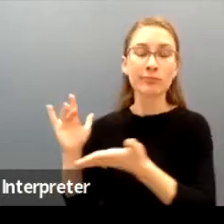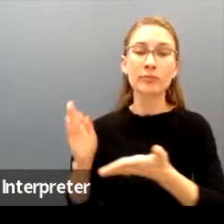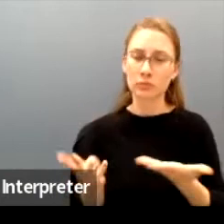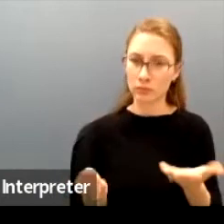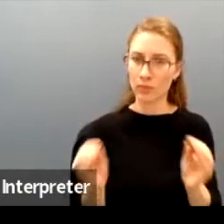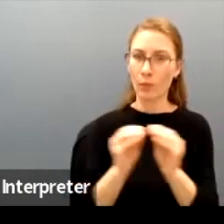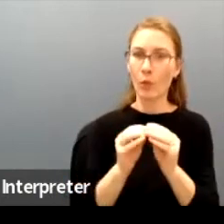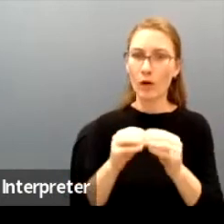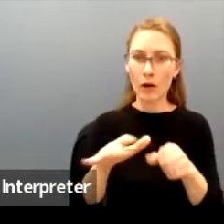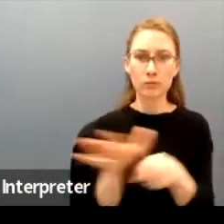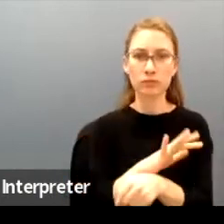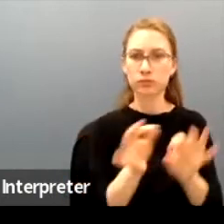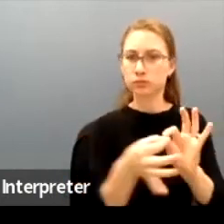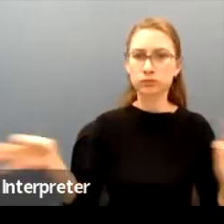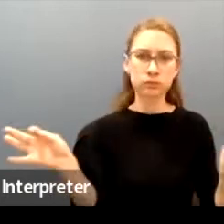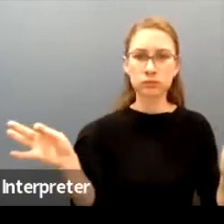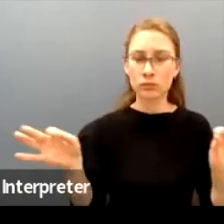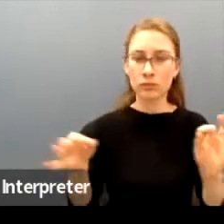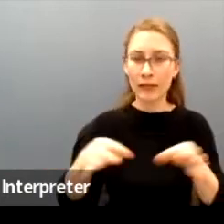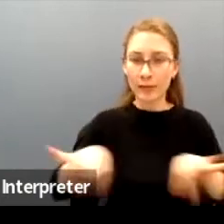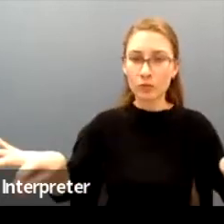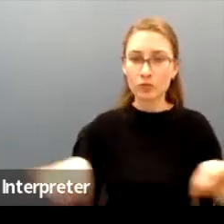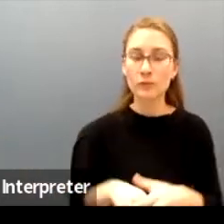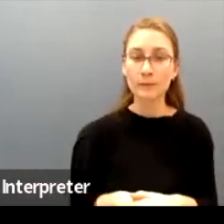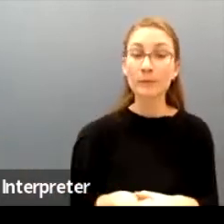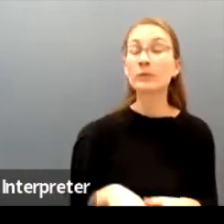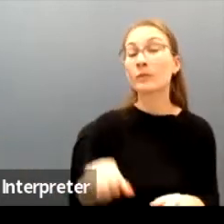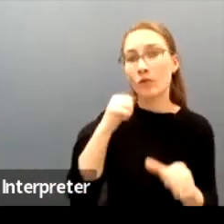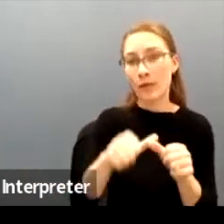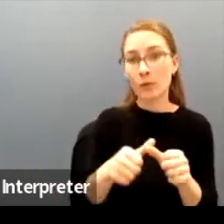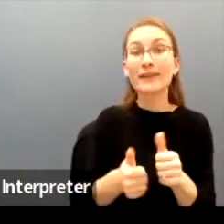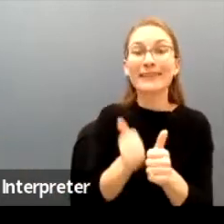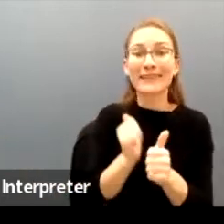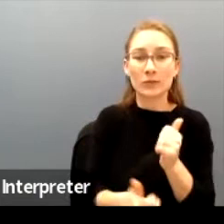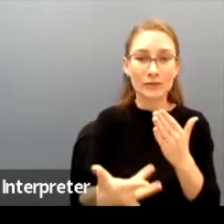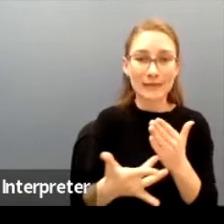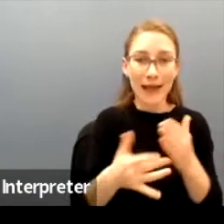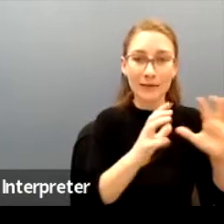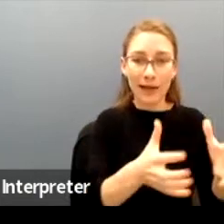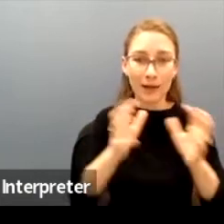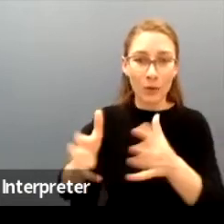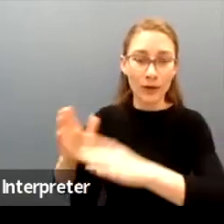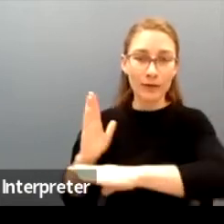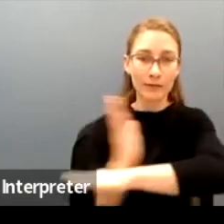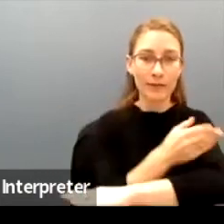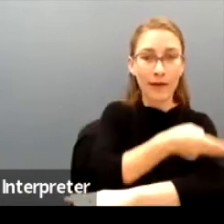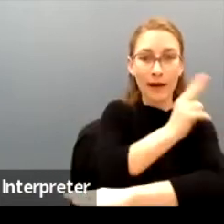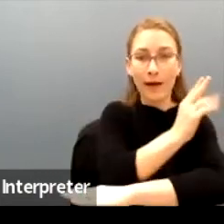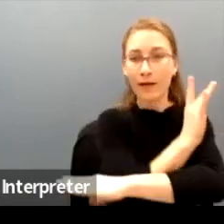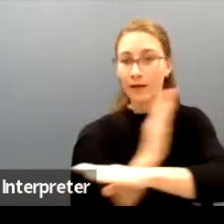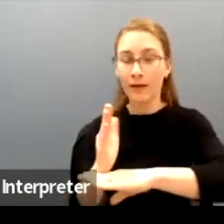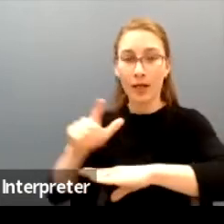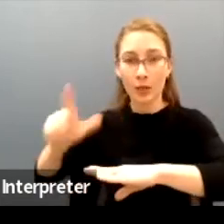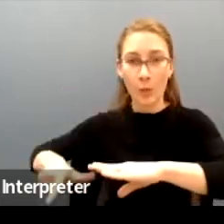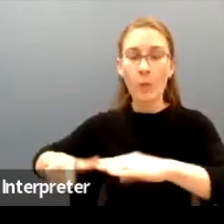of just devices, even within each tech category. So it does vary, but I highly encourage you just to become as